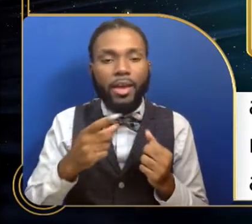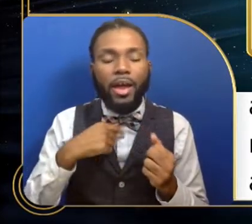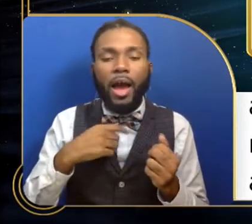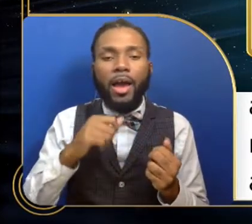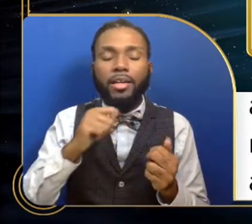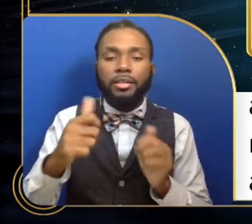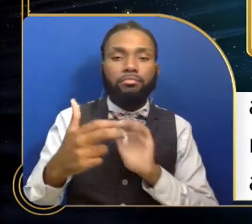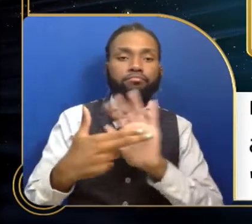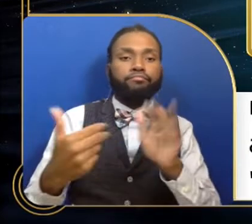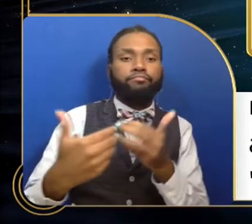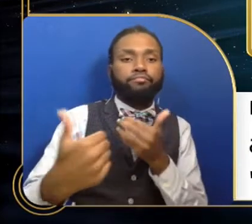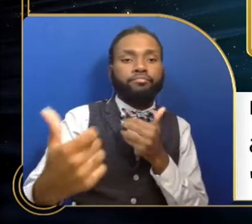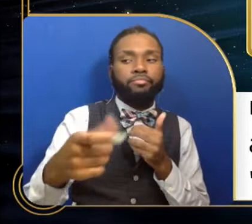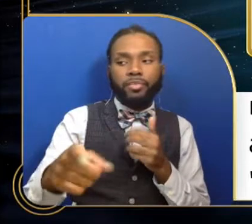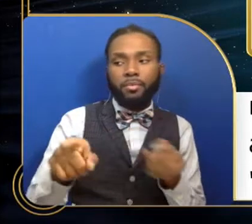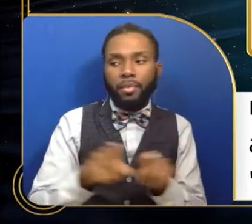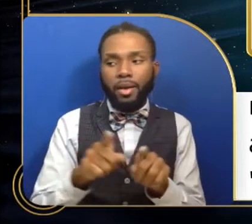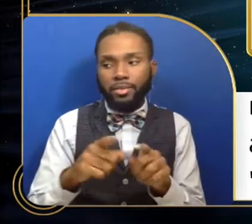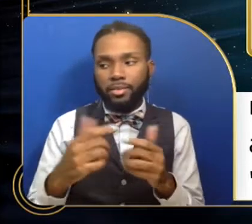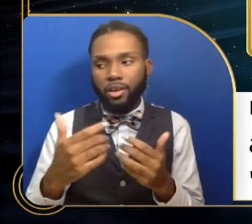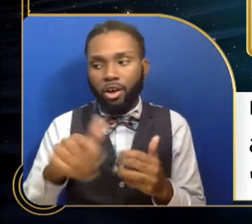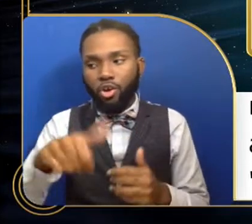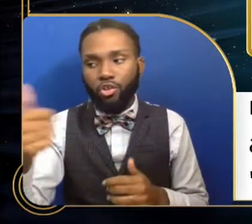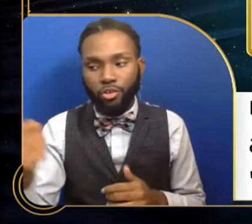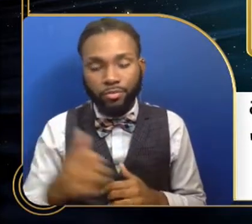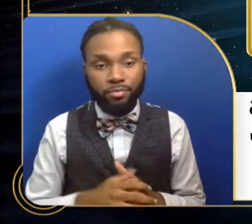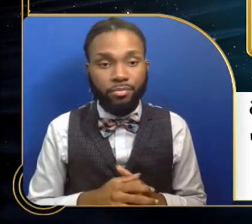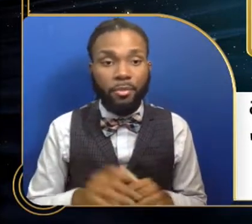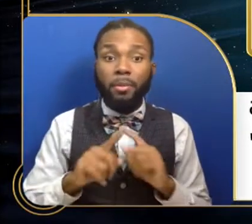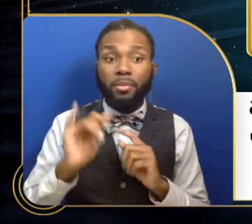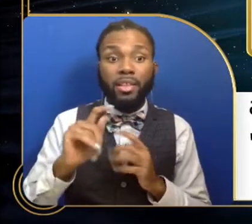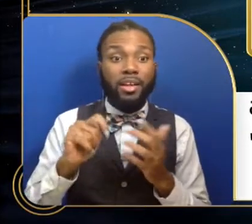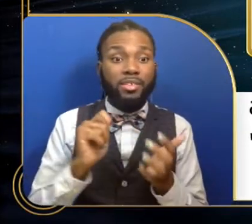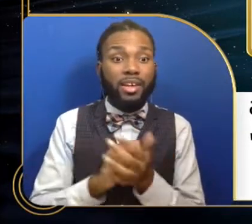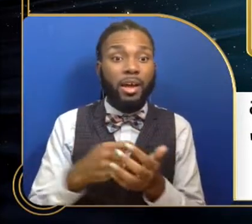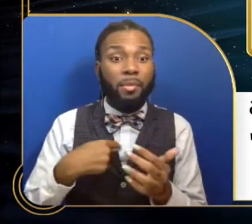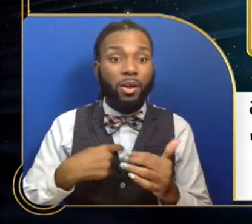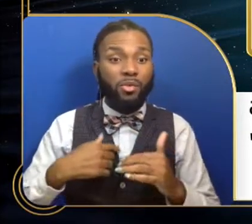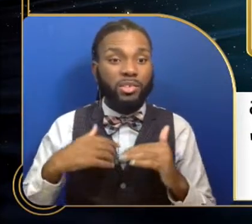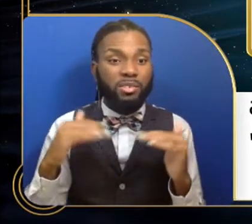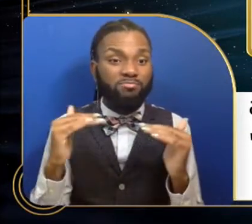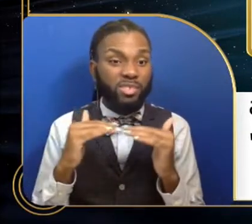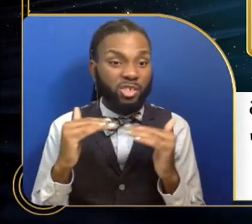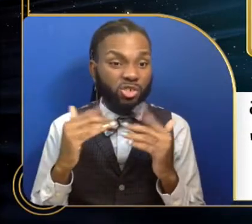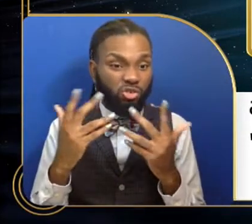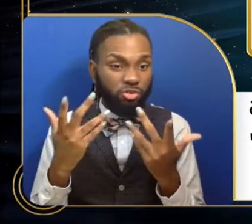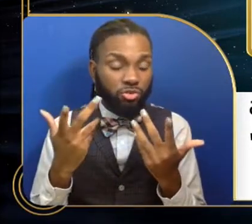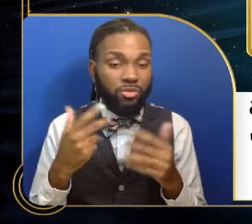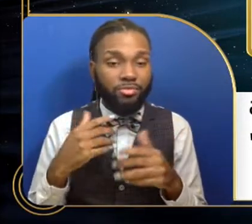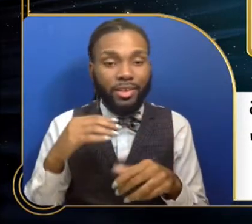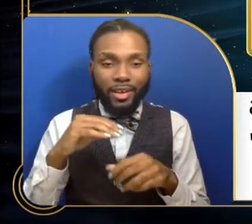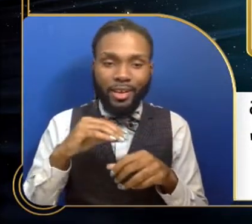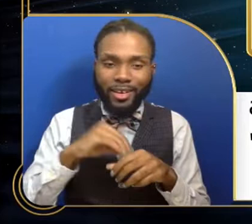there. So I was a peer at that time in the closet with the staff, but not with the people.